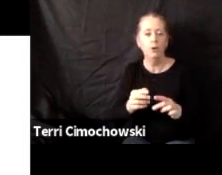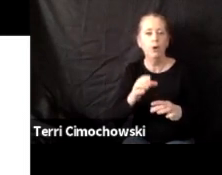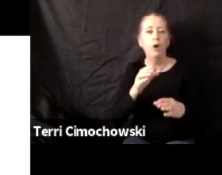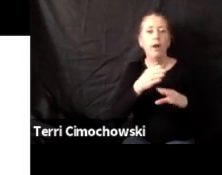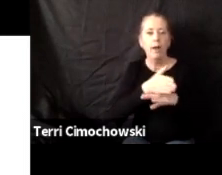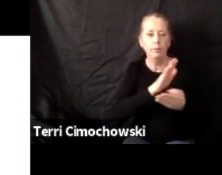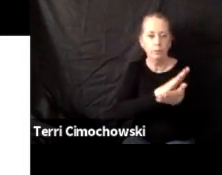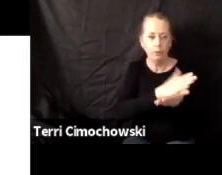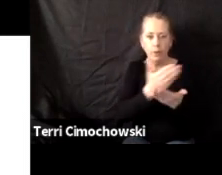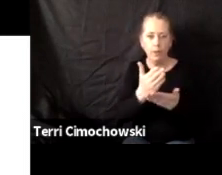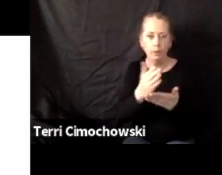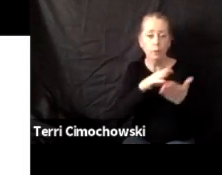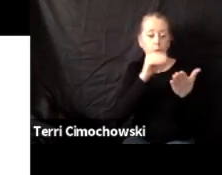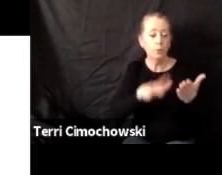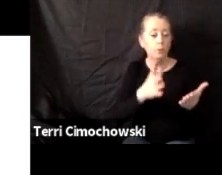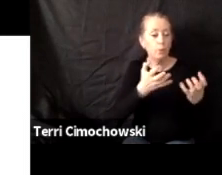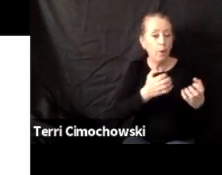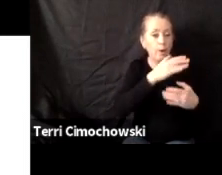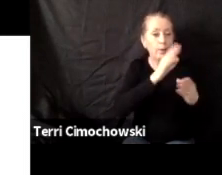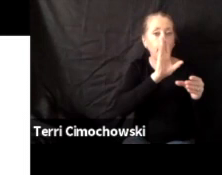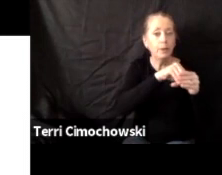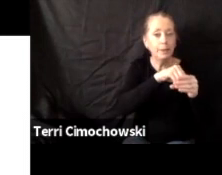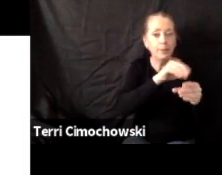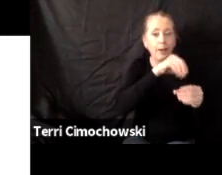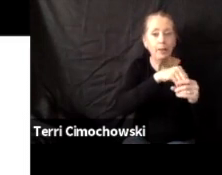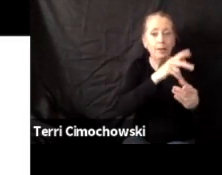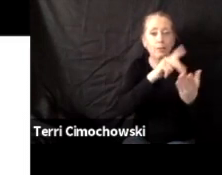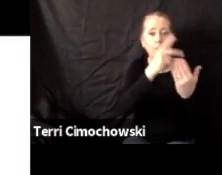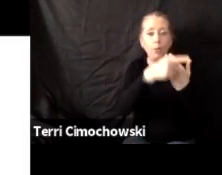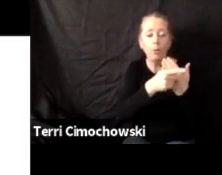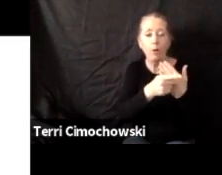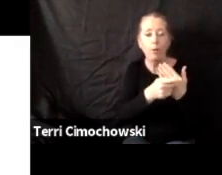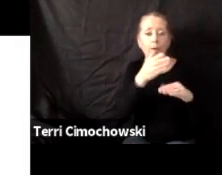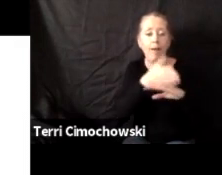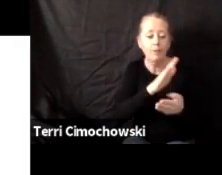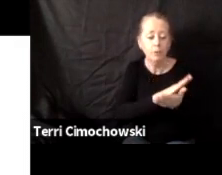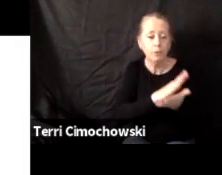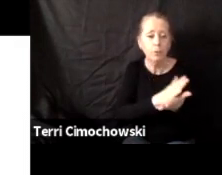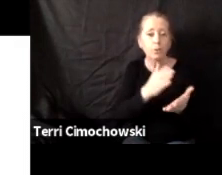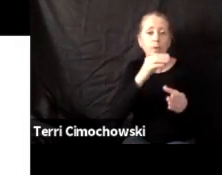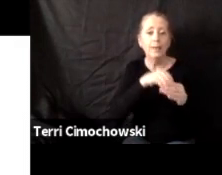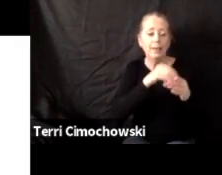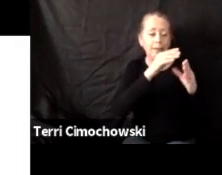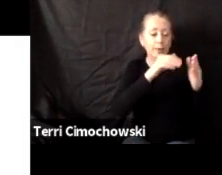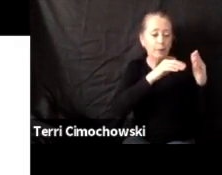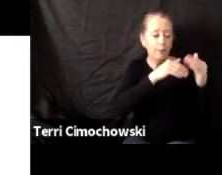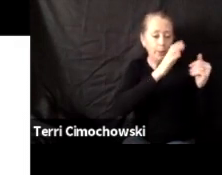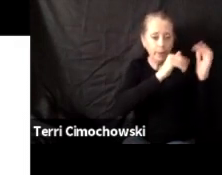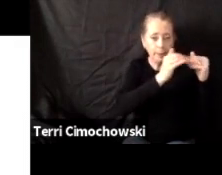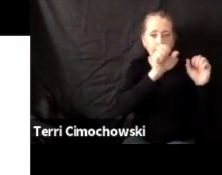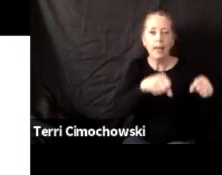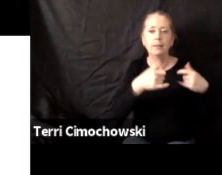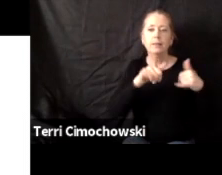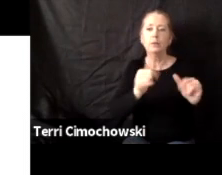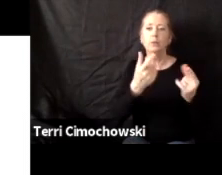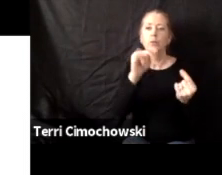co-curriculars, so that Yes. students that want to participate in any programming in-house in buildings, they can still do